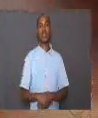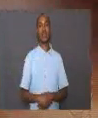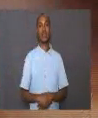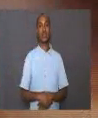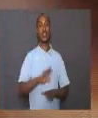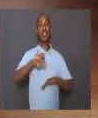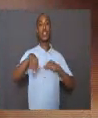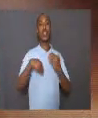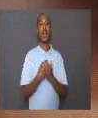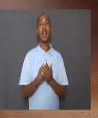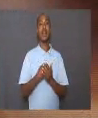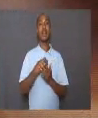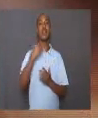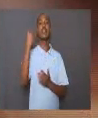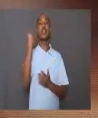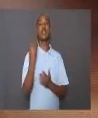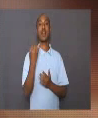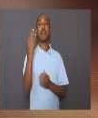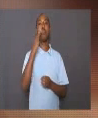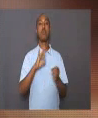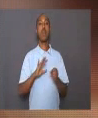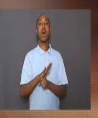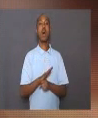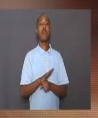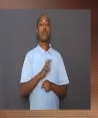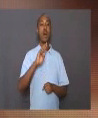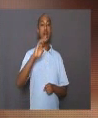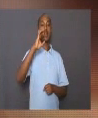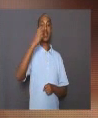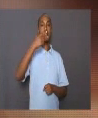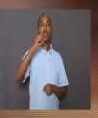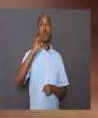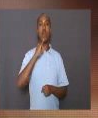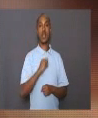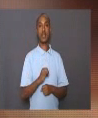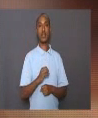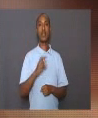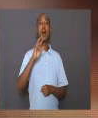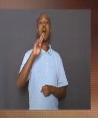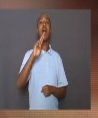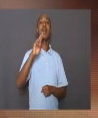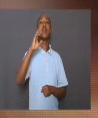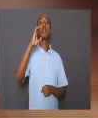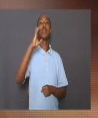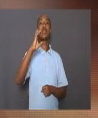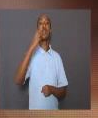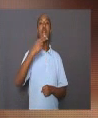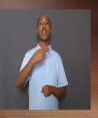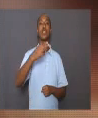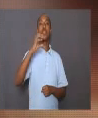The general structural formula of an aldehyde is RCHO.